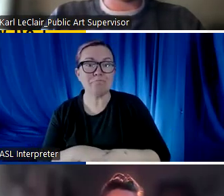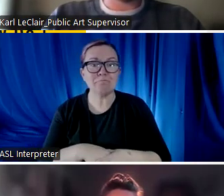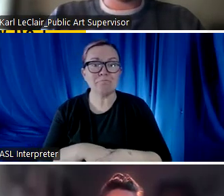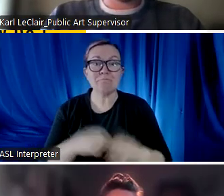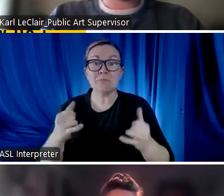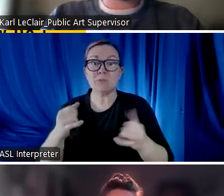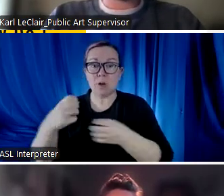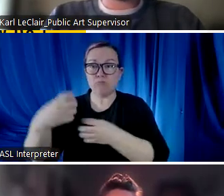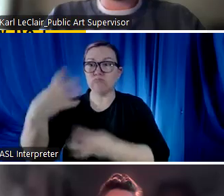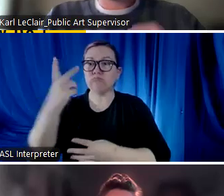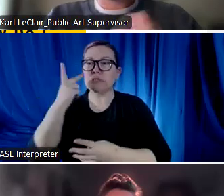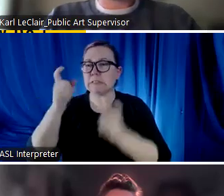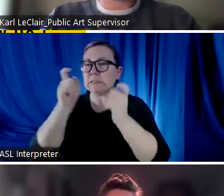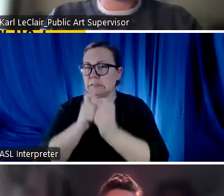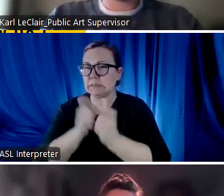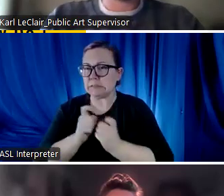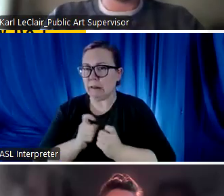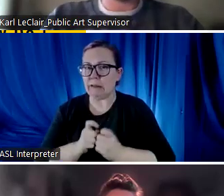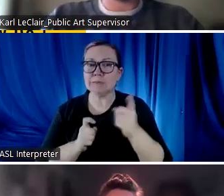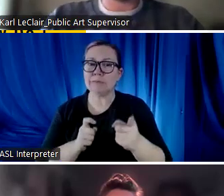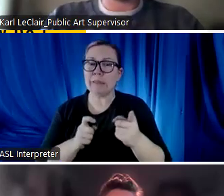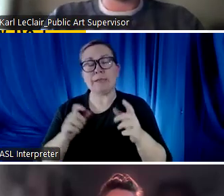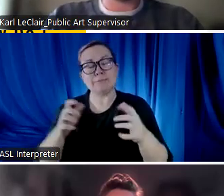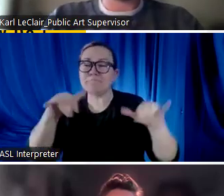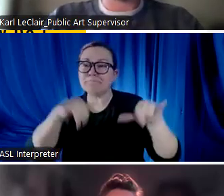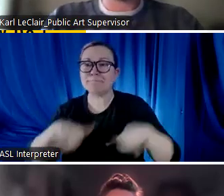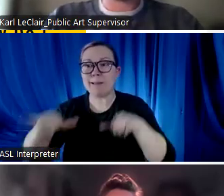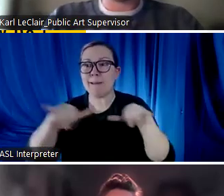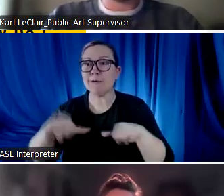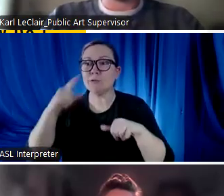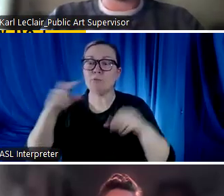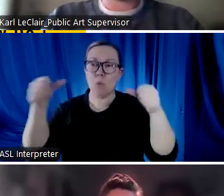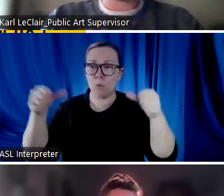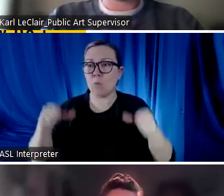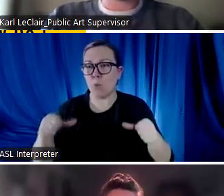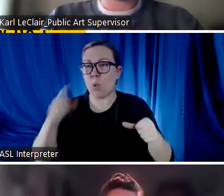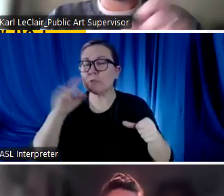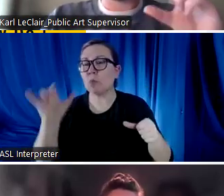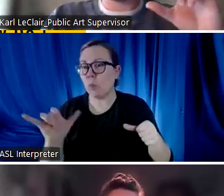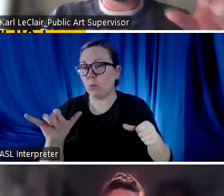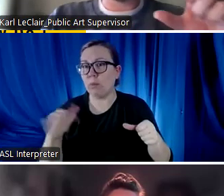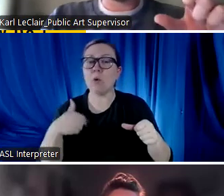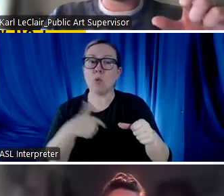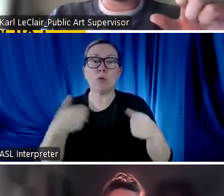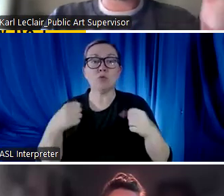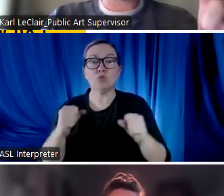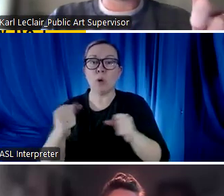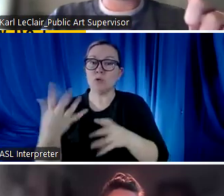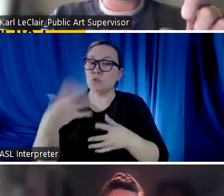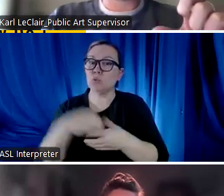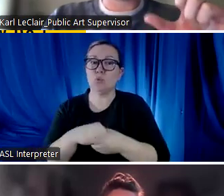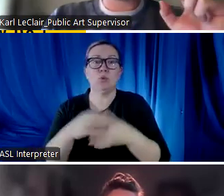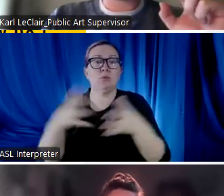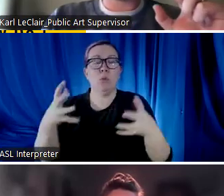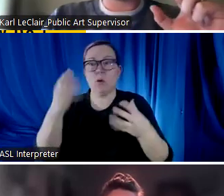details here. And this is pretty standard for our postings. We try to include as much